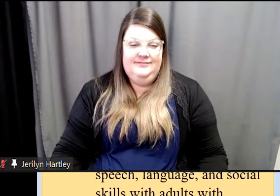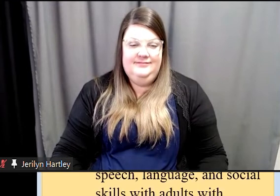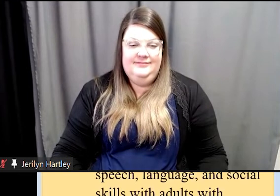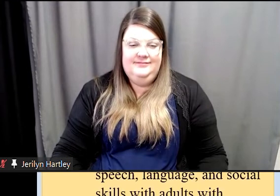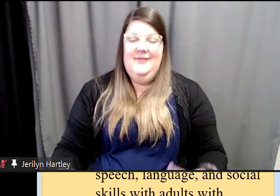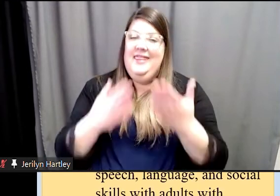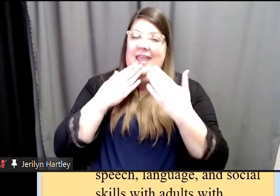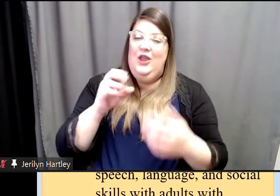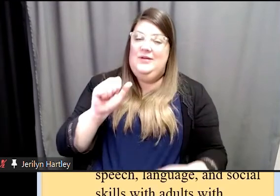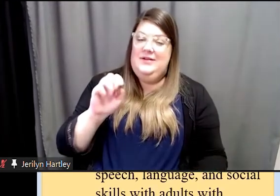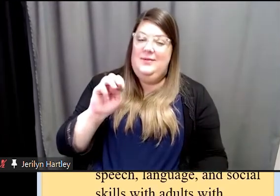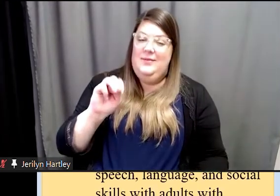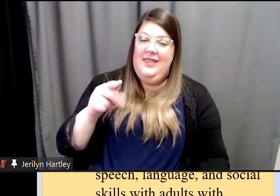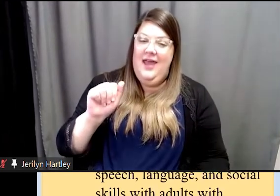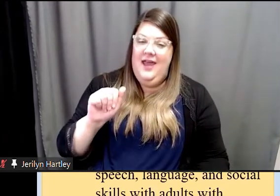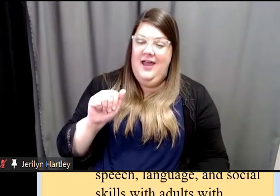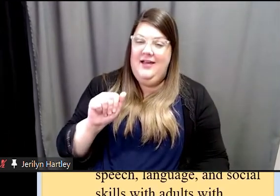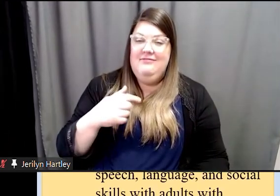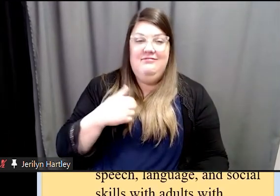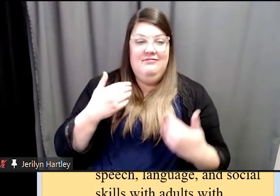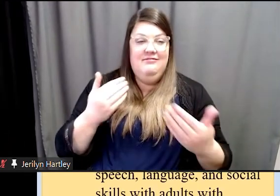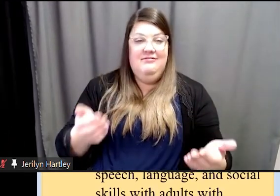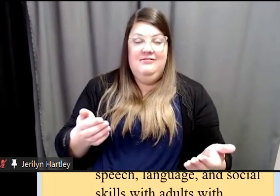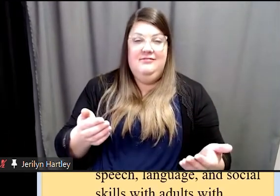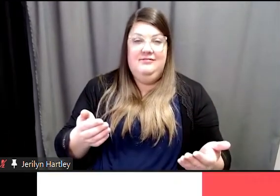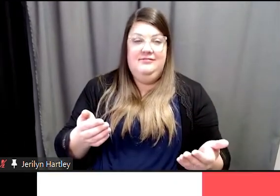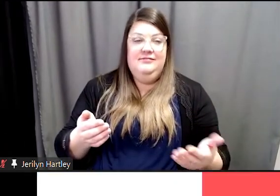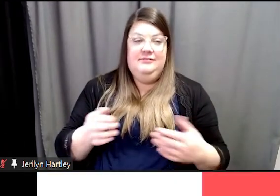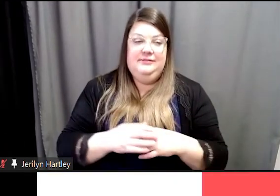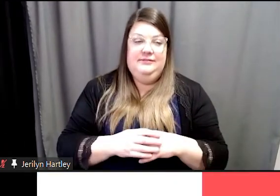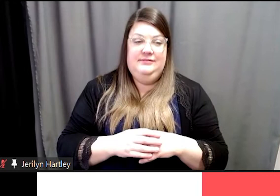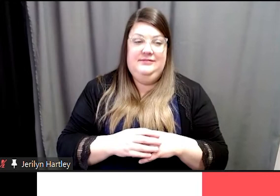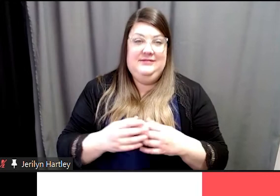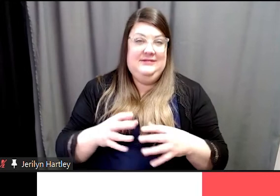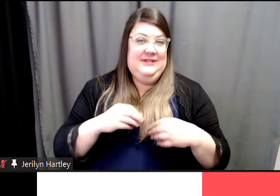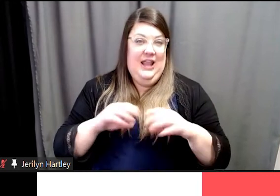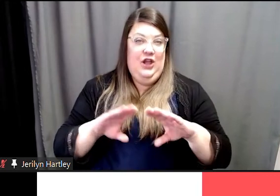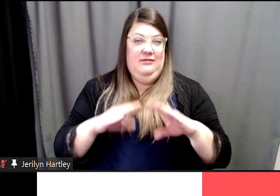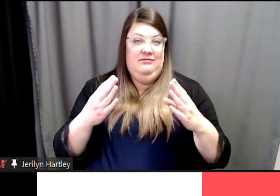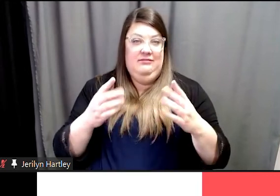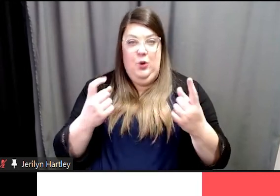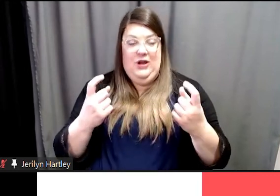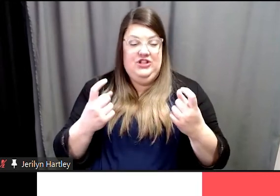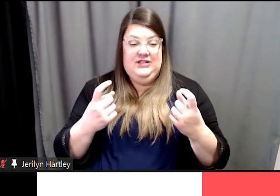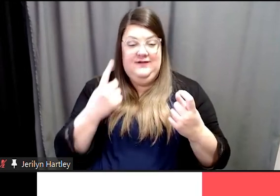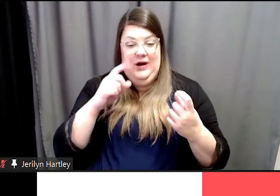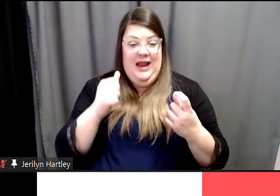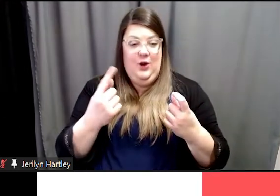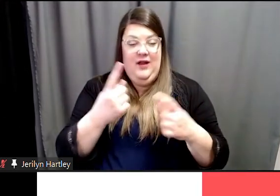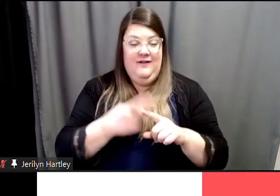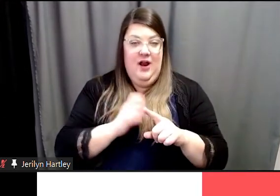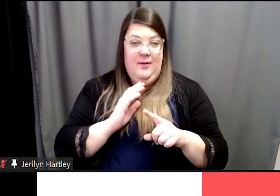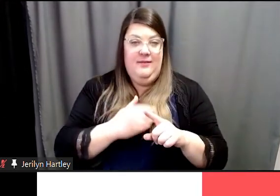Thank you, Samantha. I'll go ahead and take questions now from for anyone